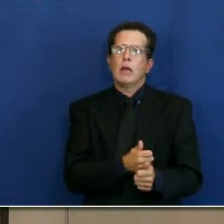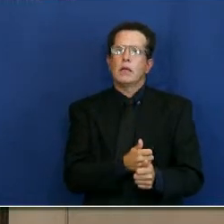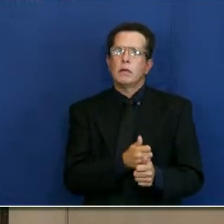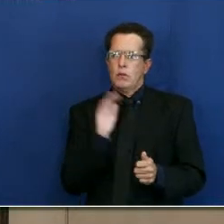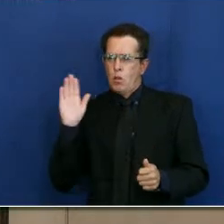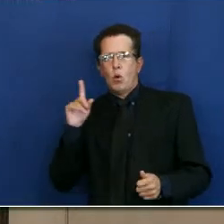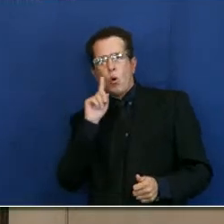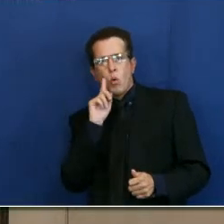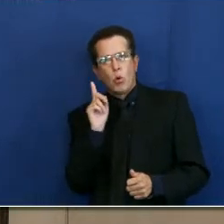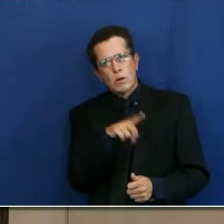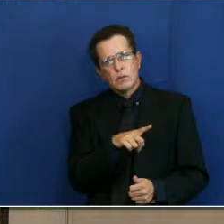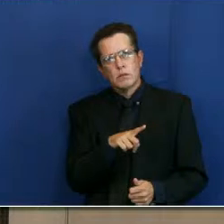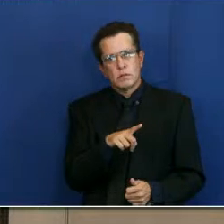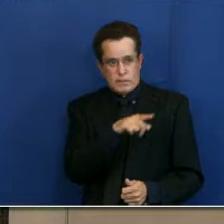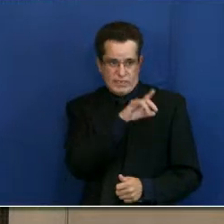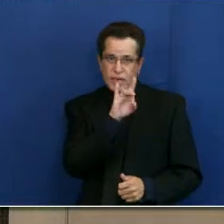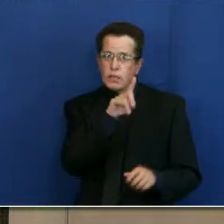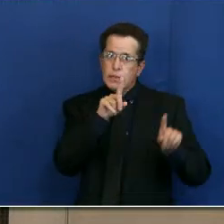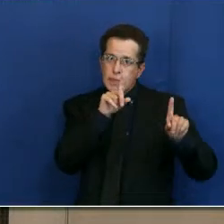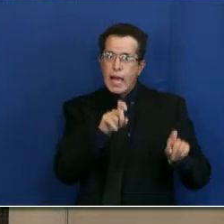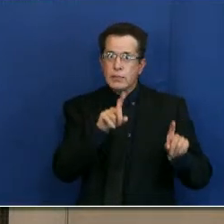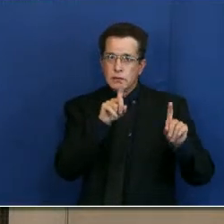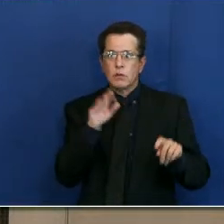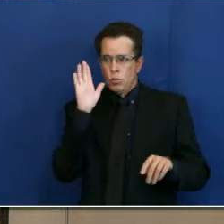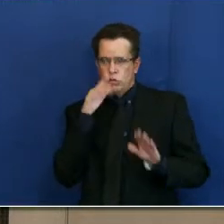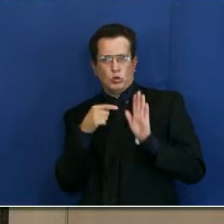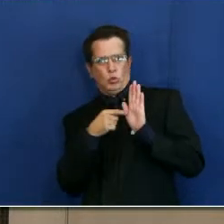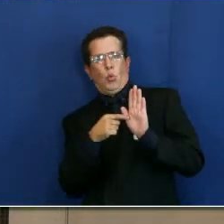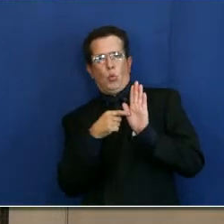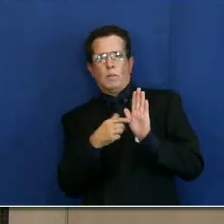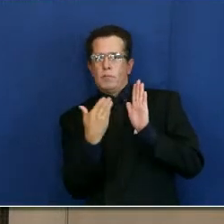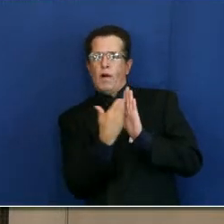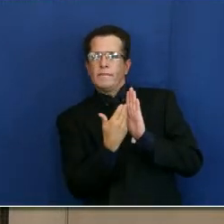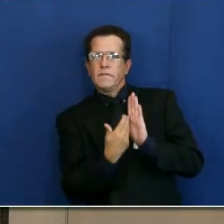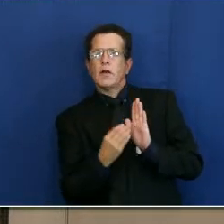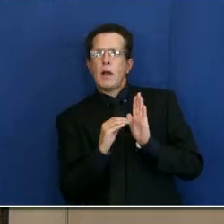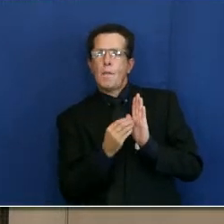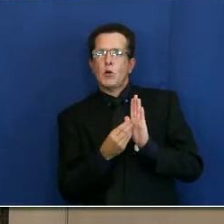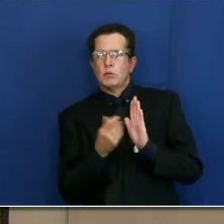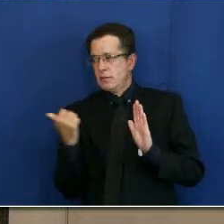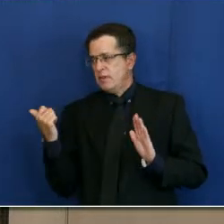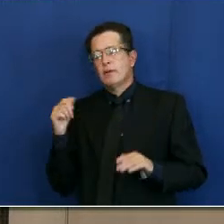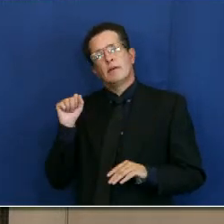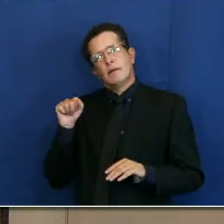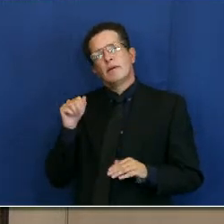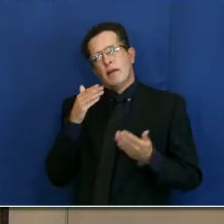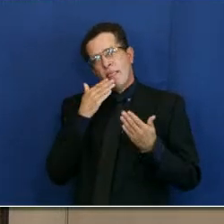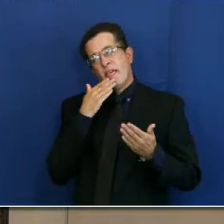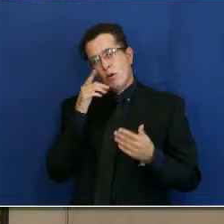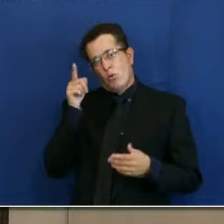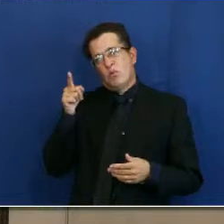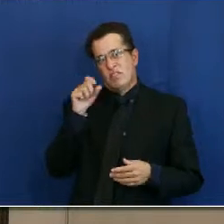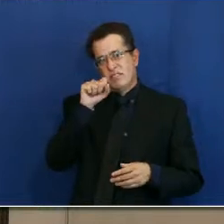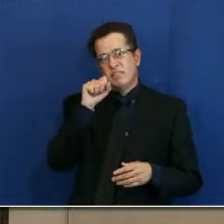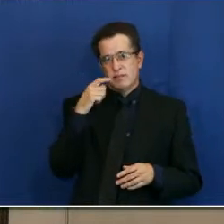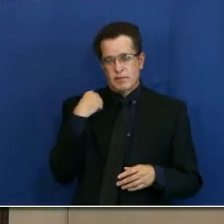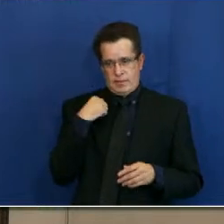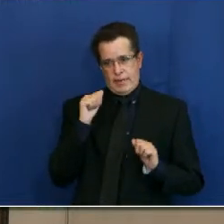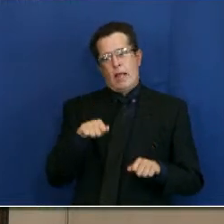the orders to get tested and or self-quarantine? So complying, thank you, Sasha, for clarifying